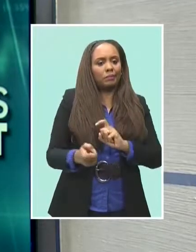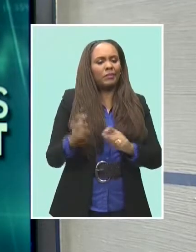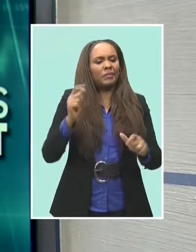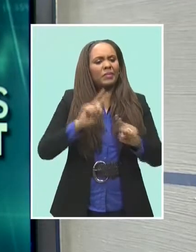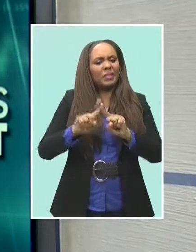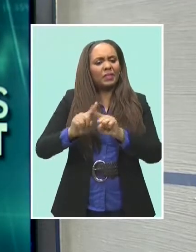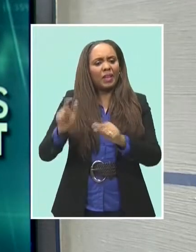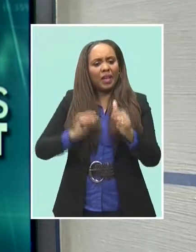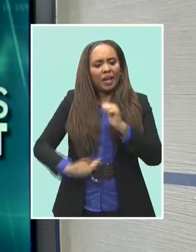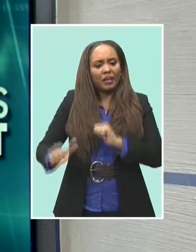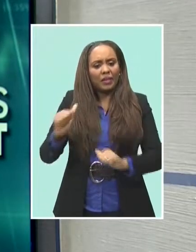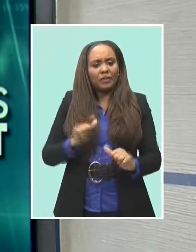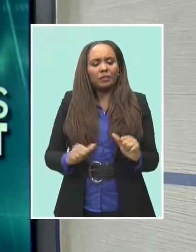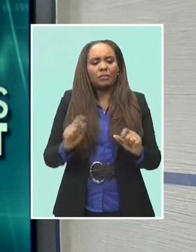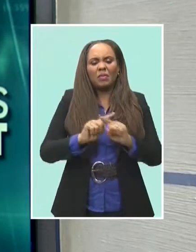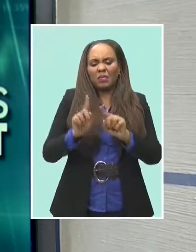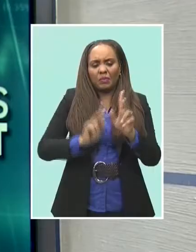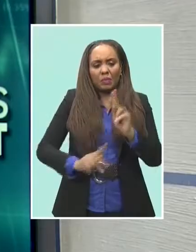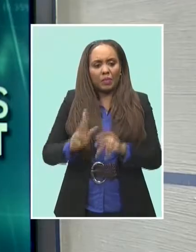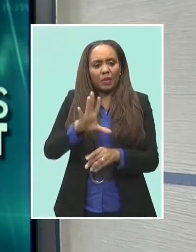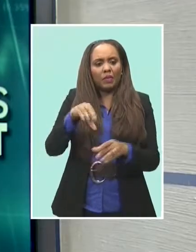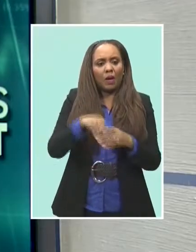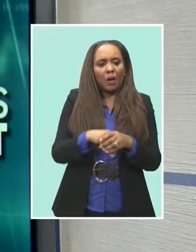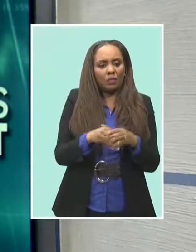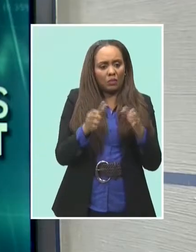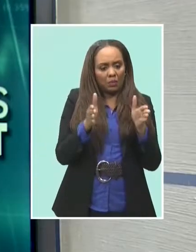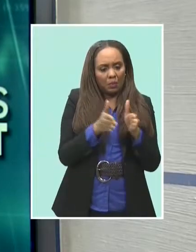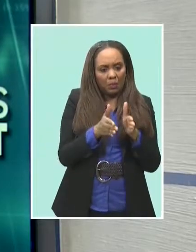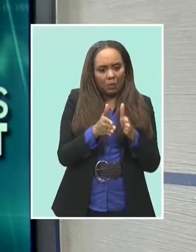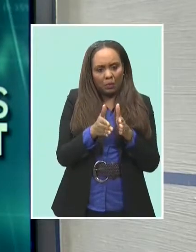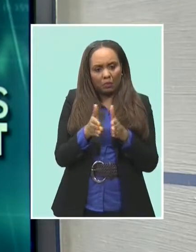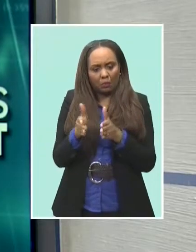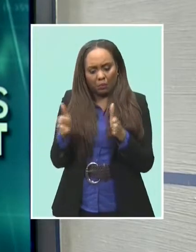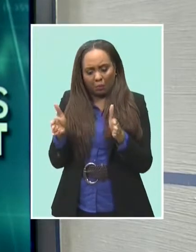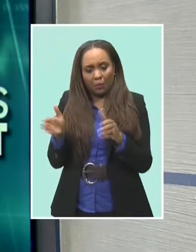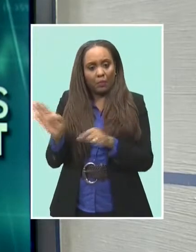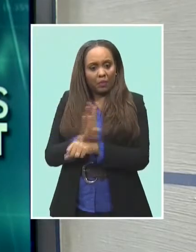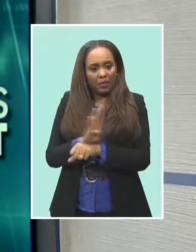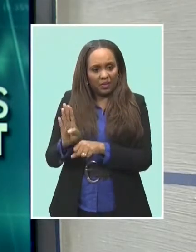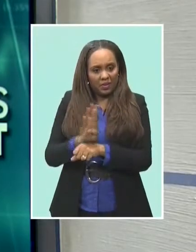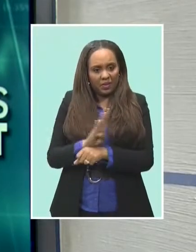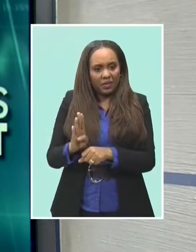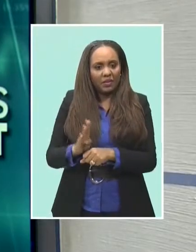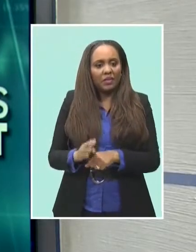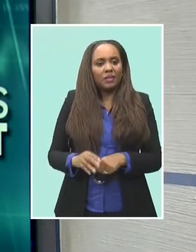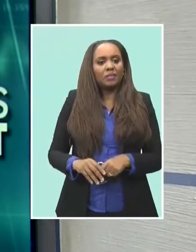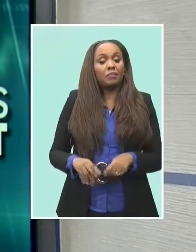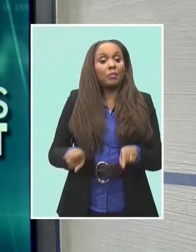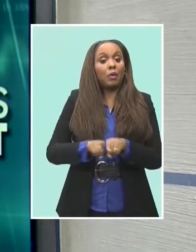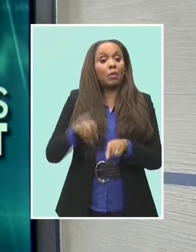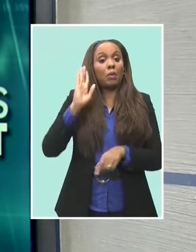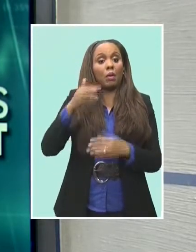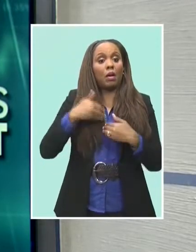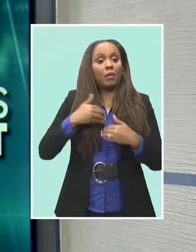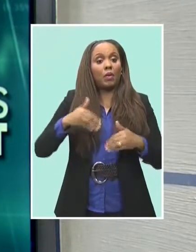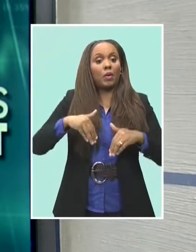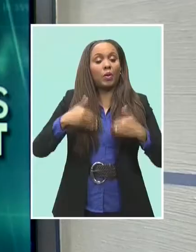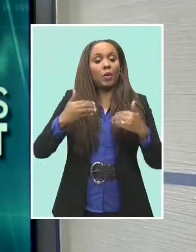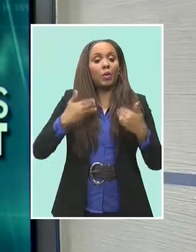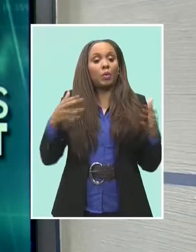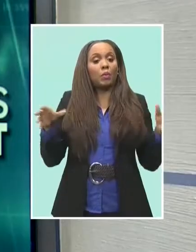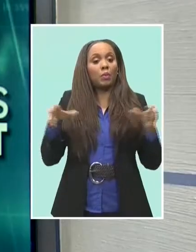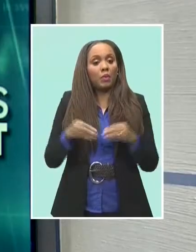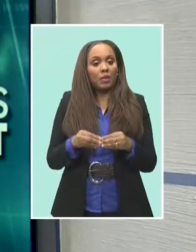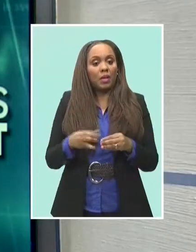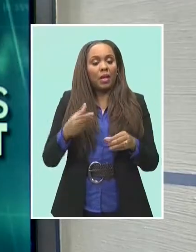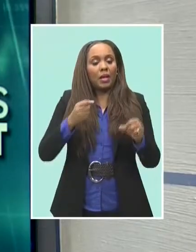Sector conference with all stakeholders in the small, medium enterprise sector, the annual Enterprise in